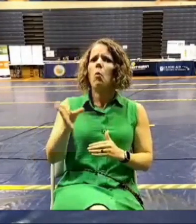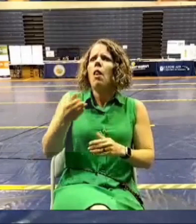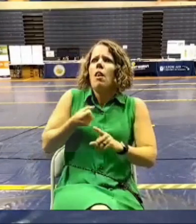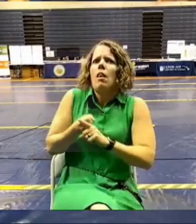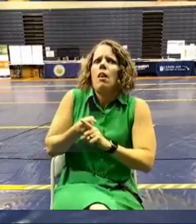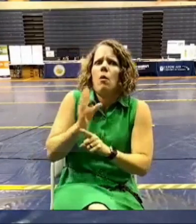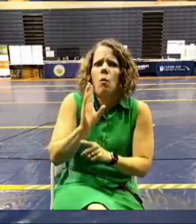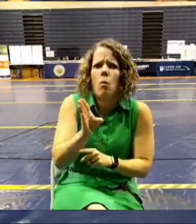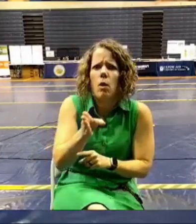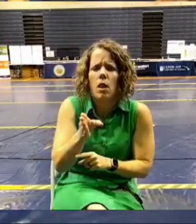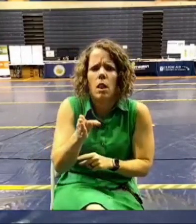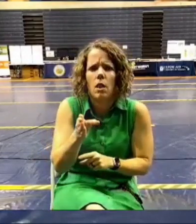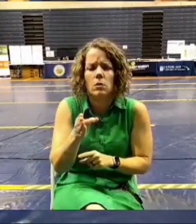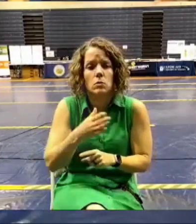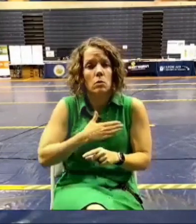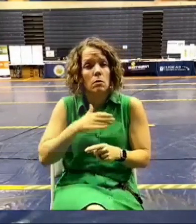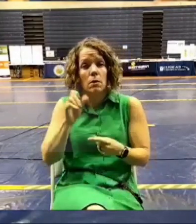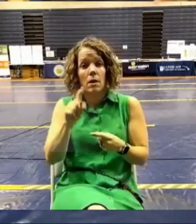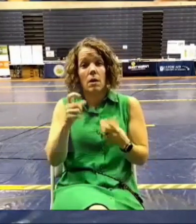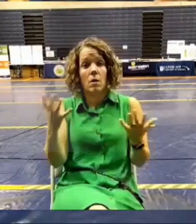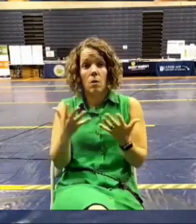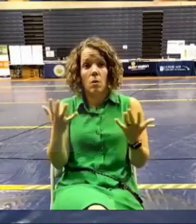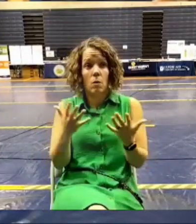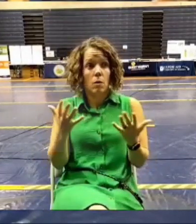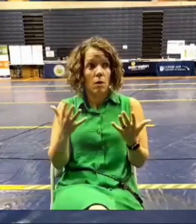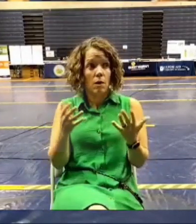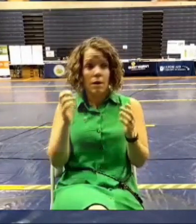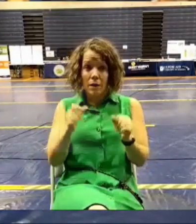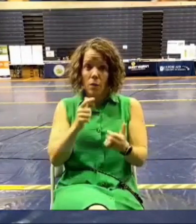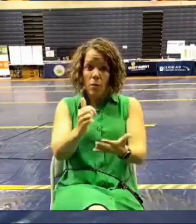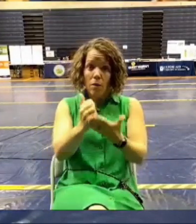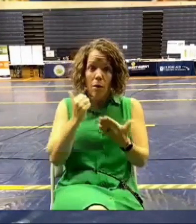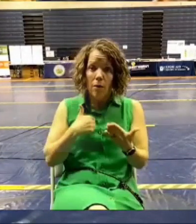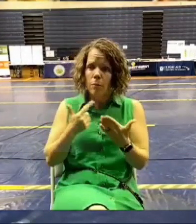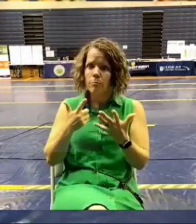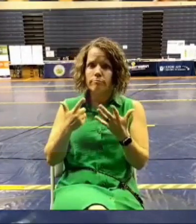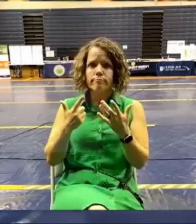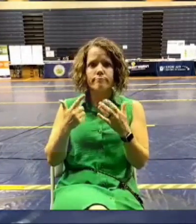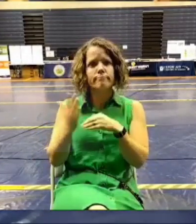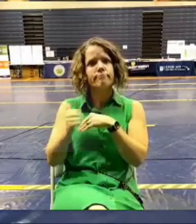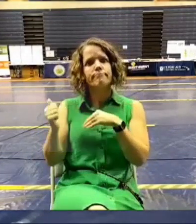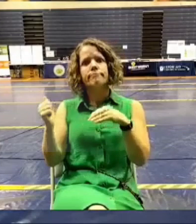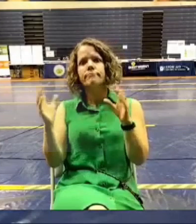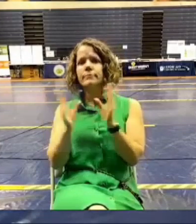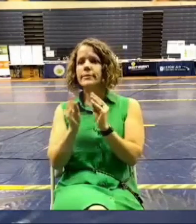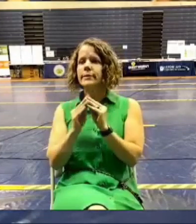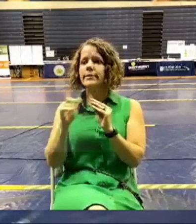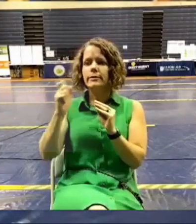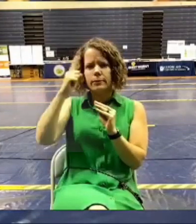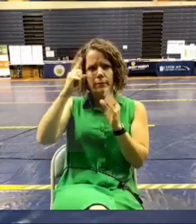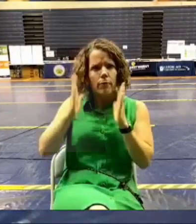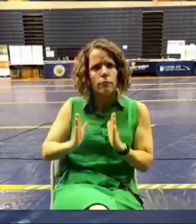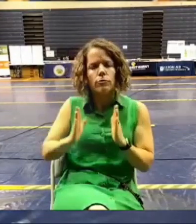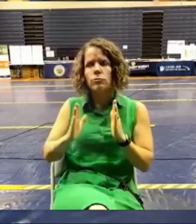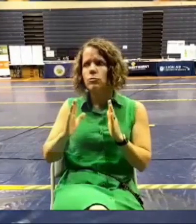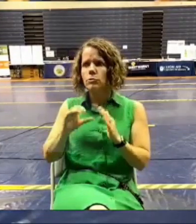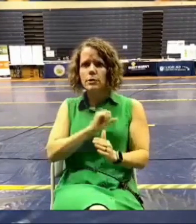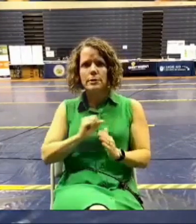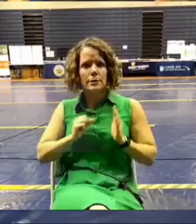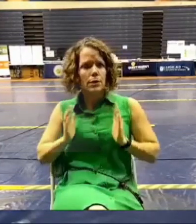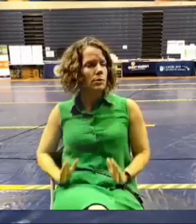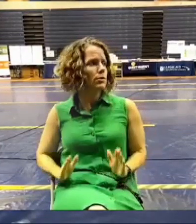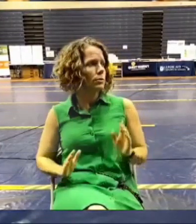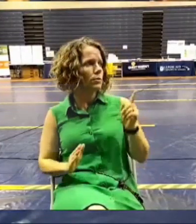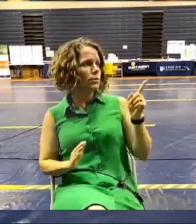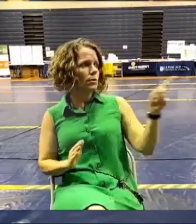is, one, will you help me to try and get a meeting with a senator or with the governor of Hawaii? Because I've tried. I